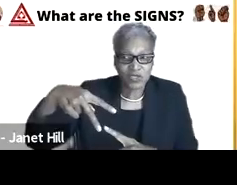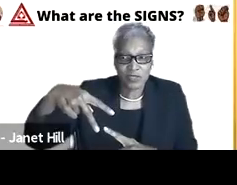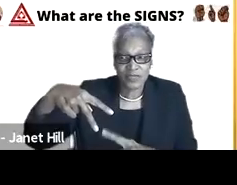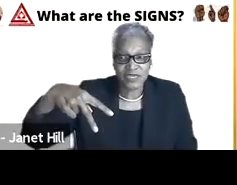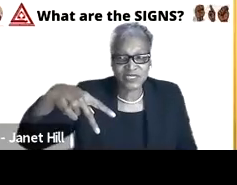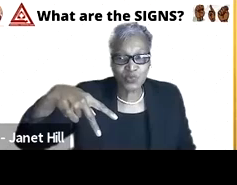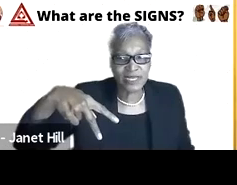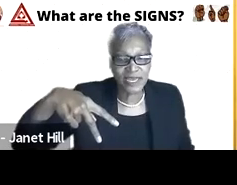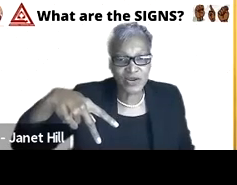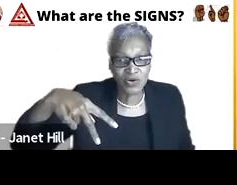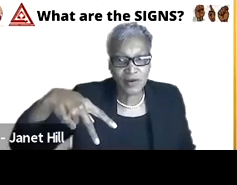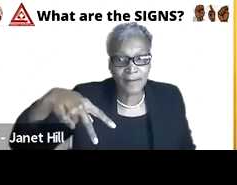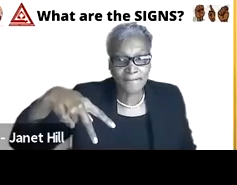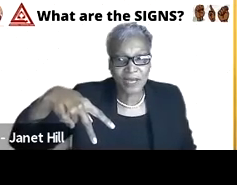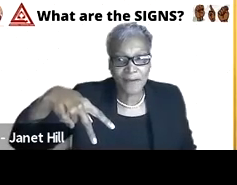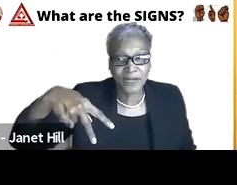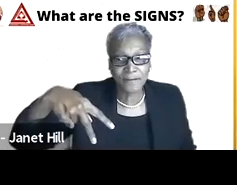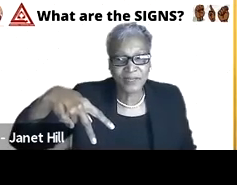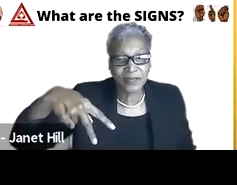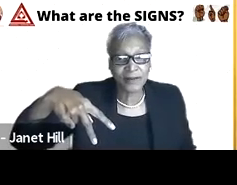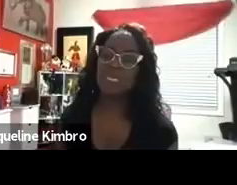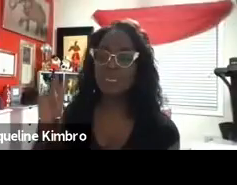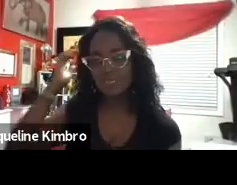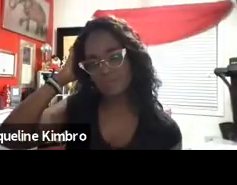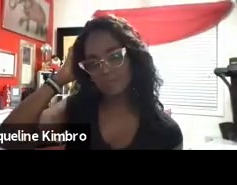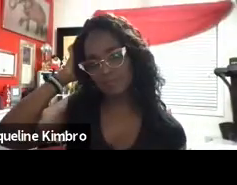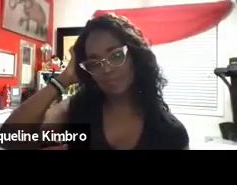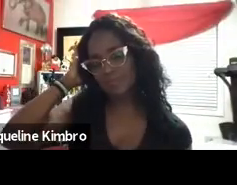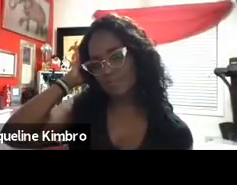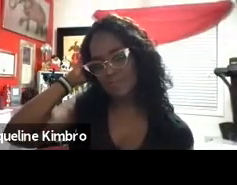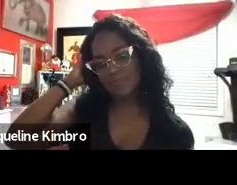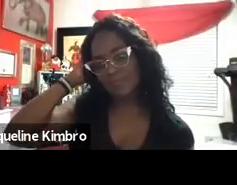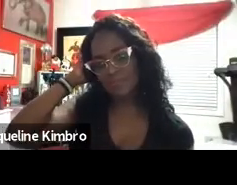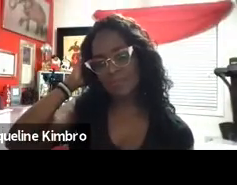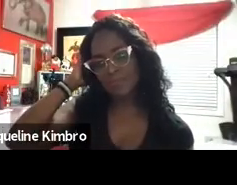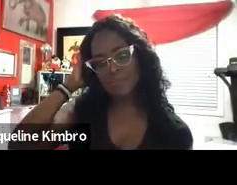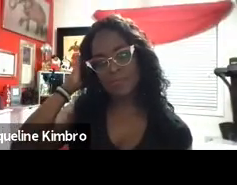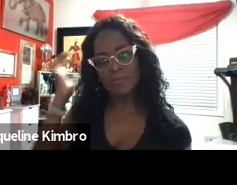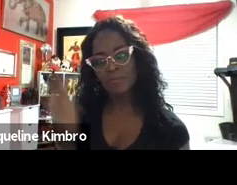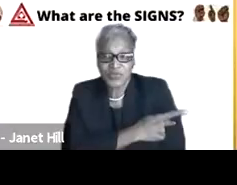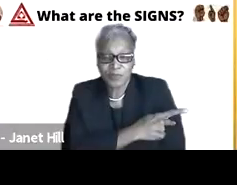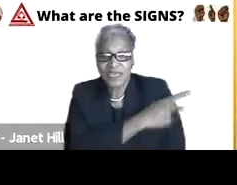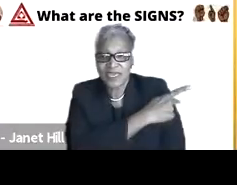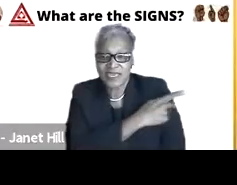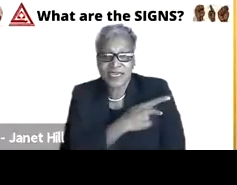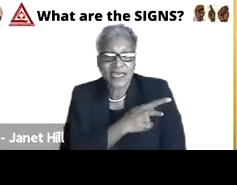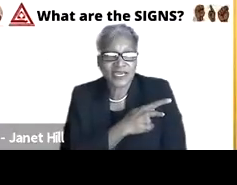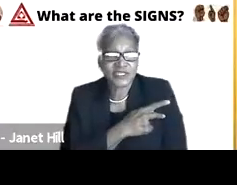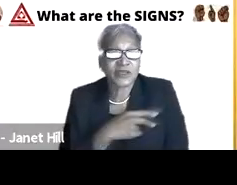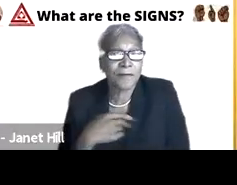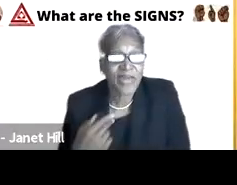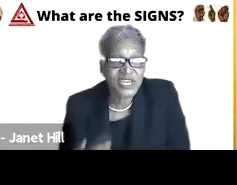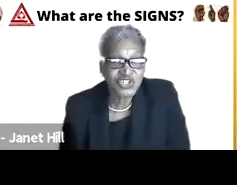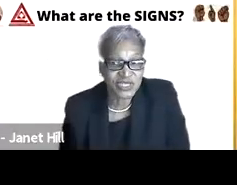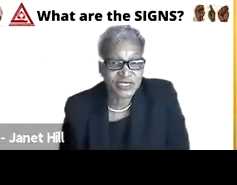Now, this is what letter? P. P. P. If I do the same sign with the P,